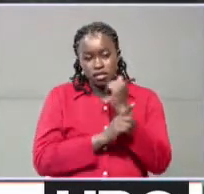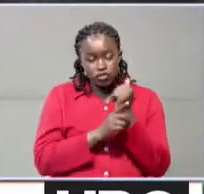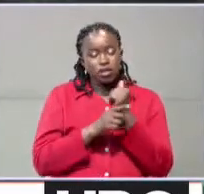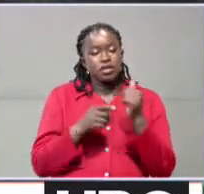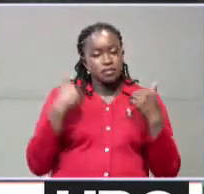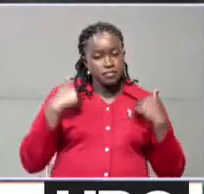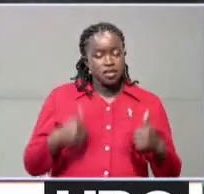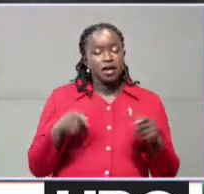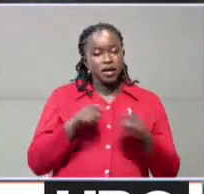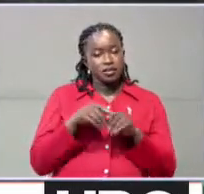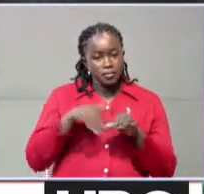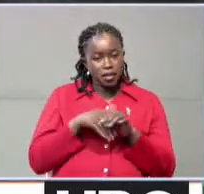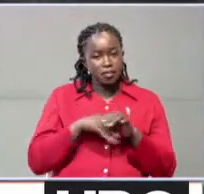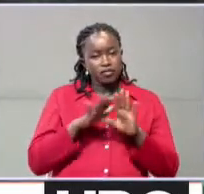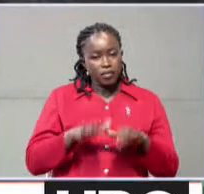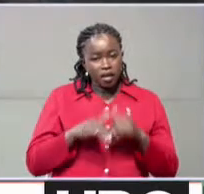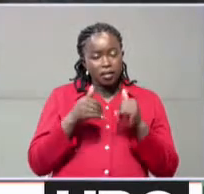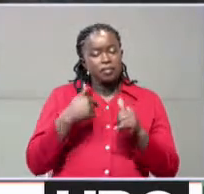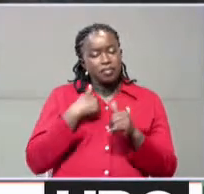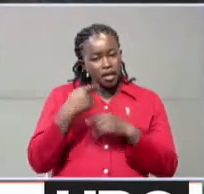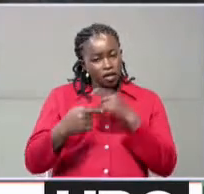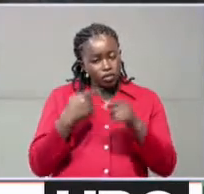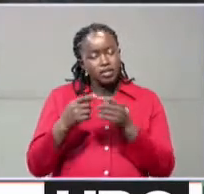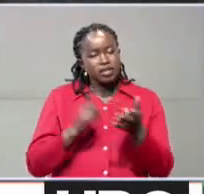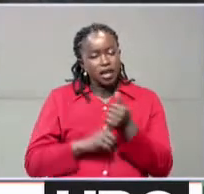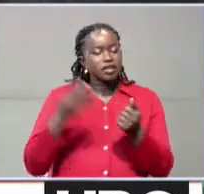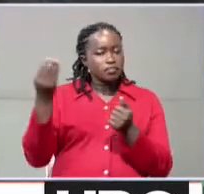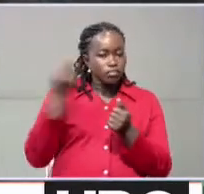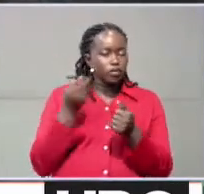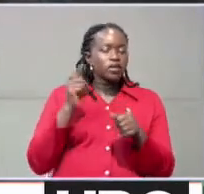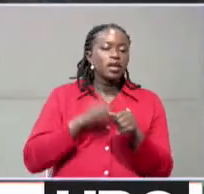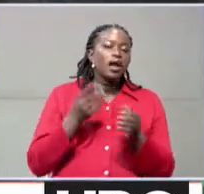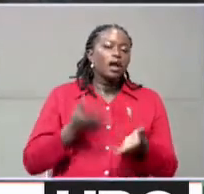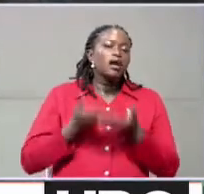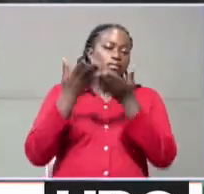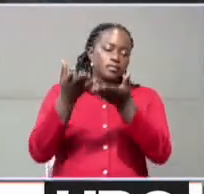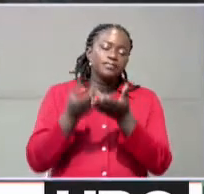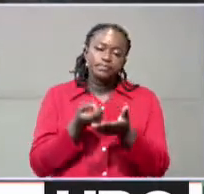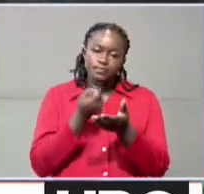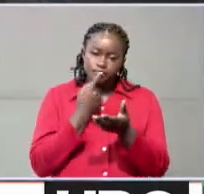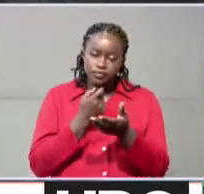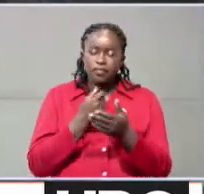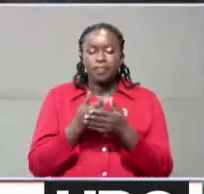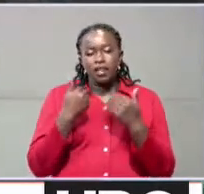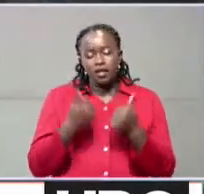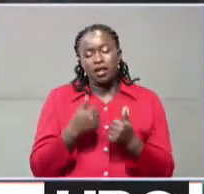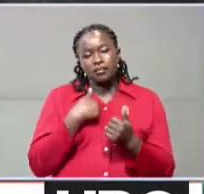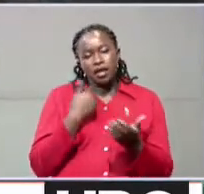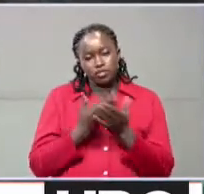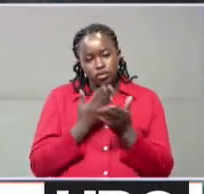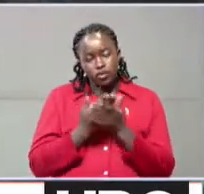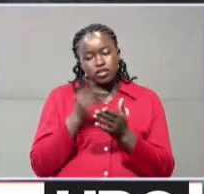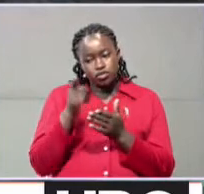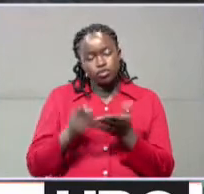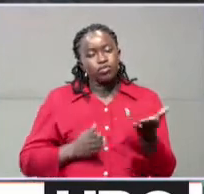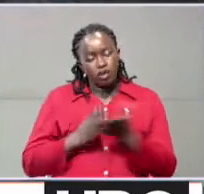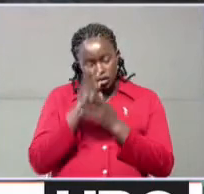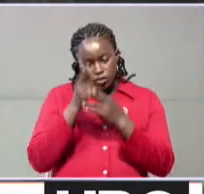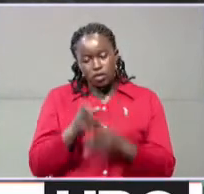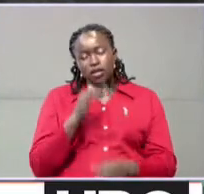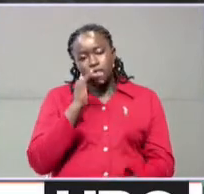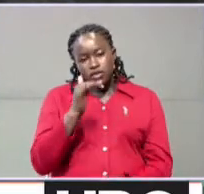receive their messages when they deliver i now request you you write honourable speaker